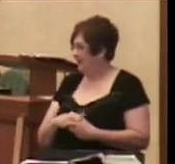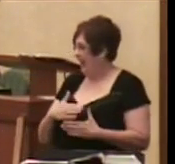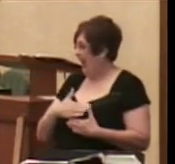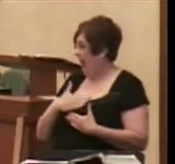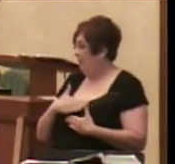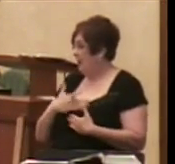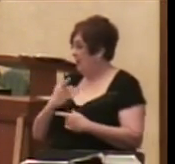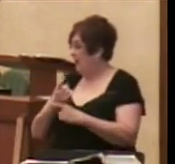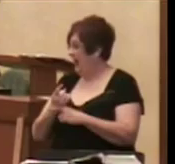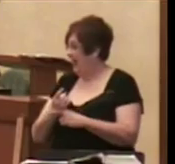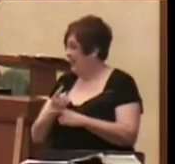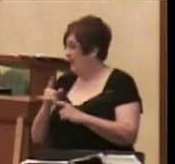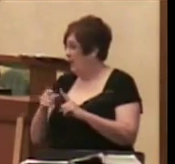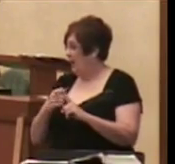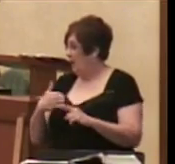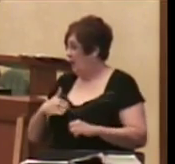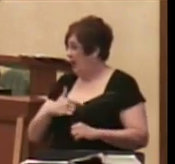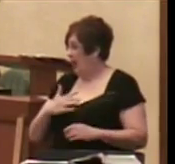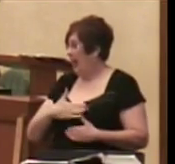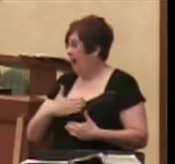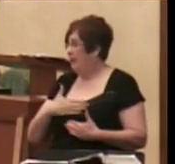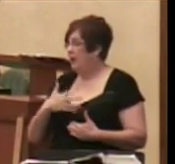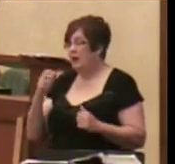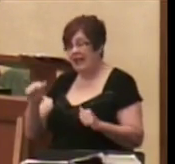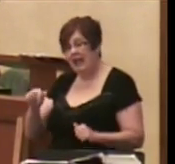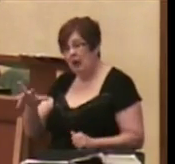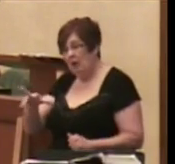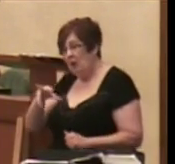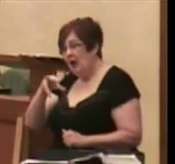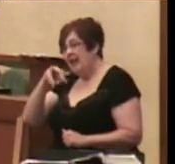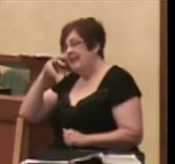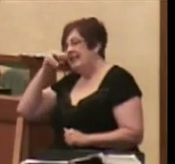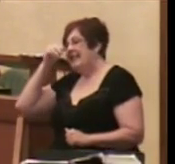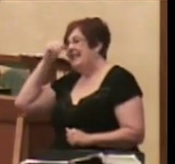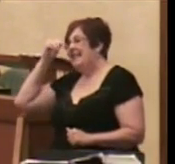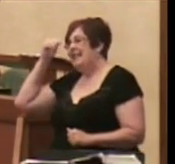happy, right? When we're happy, we can